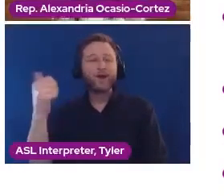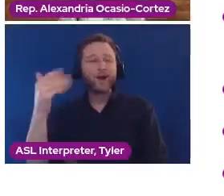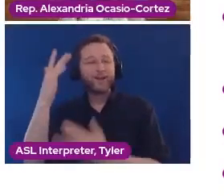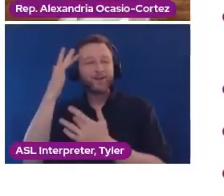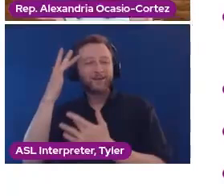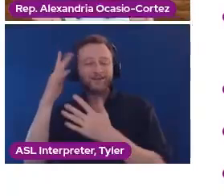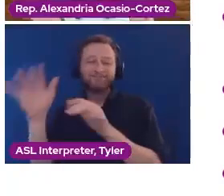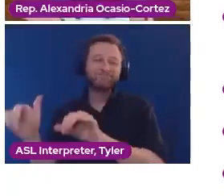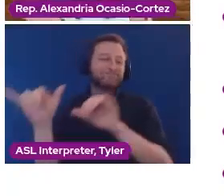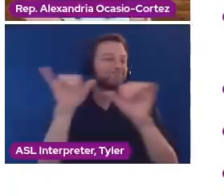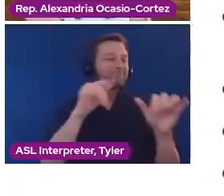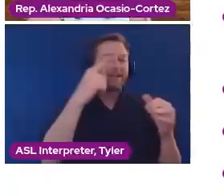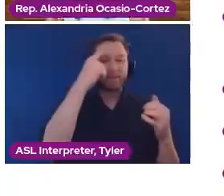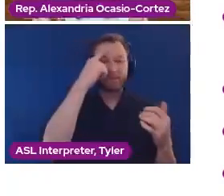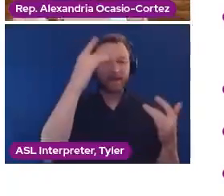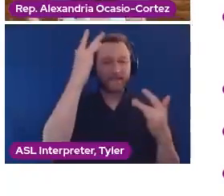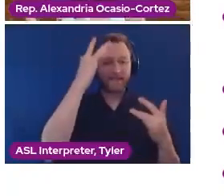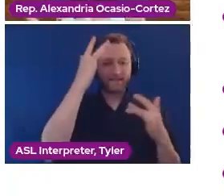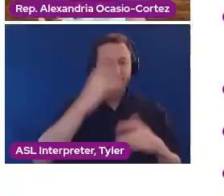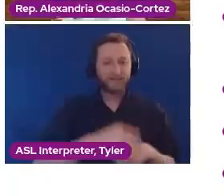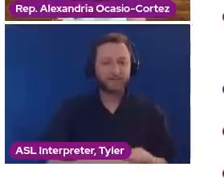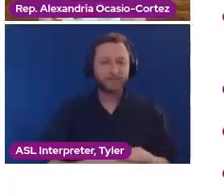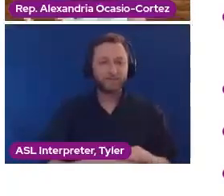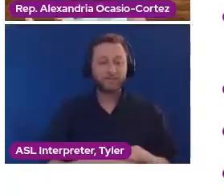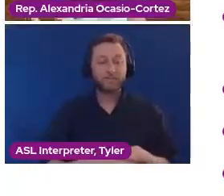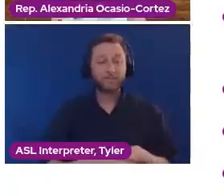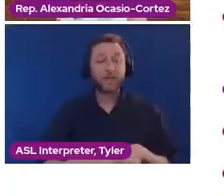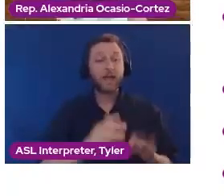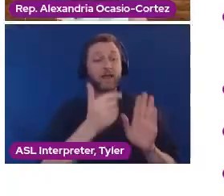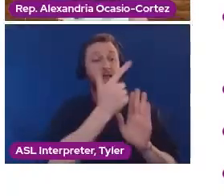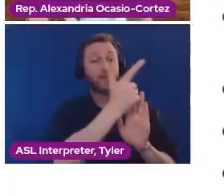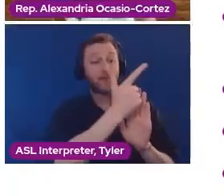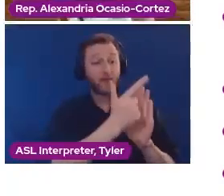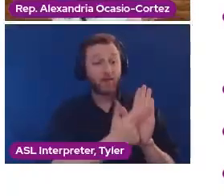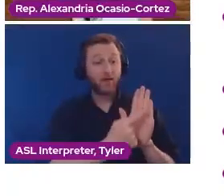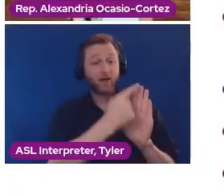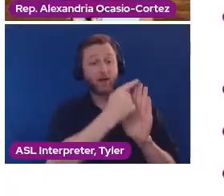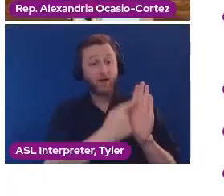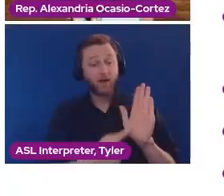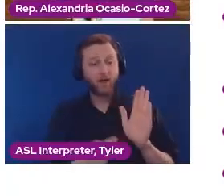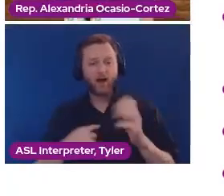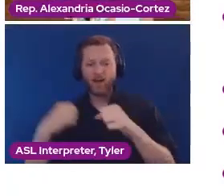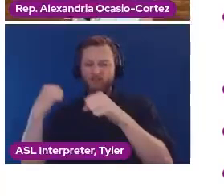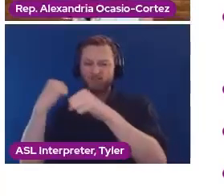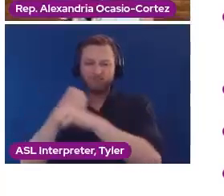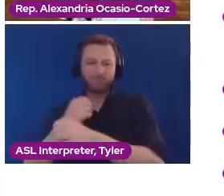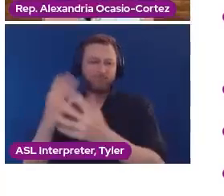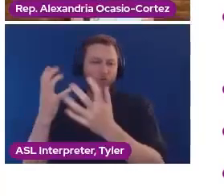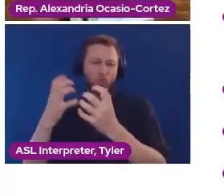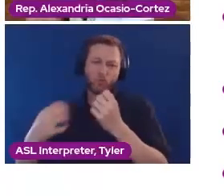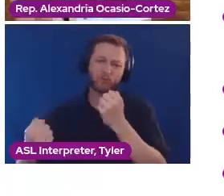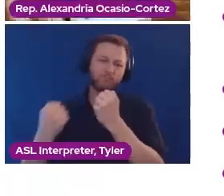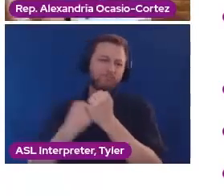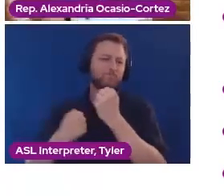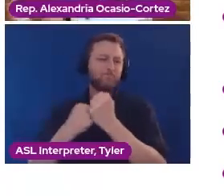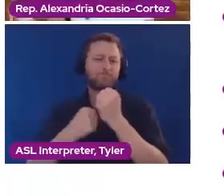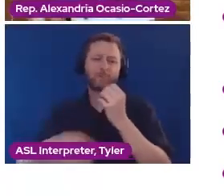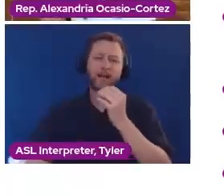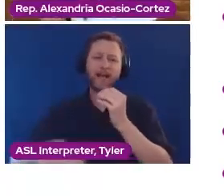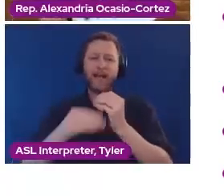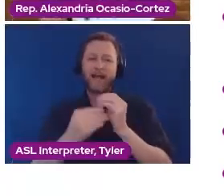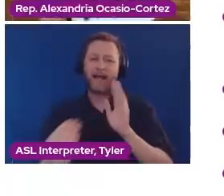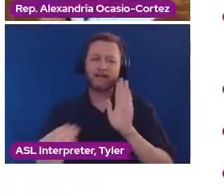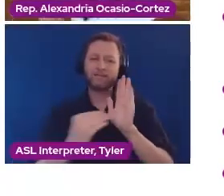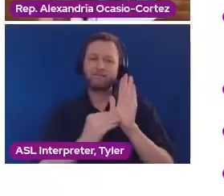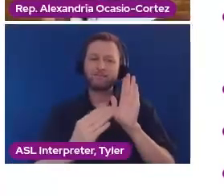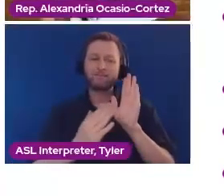there. There are things in this bill that I fought for and that we all fought for that did not make it in. And that is what we're kind